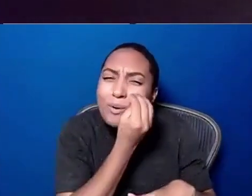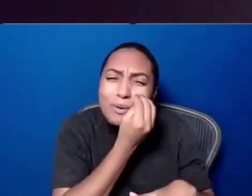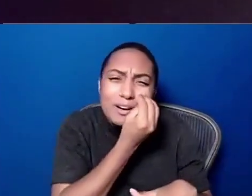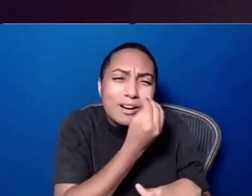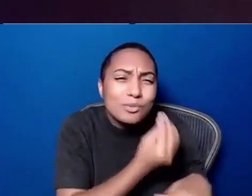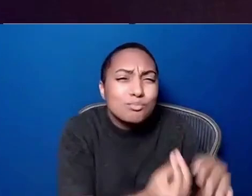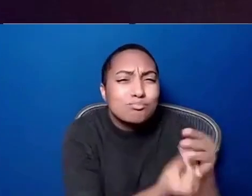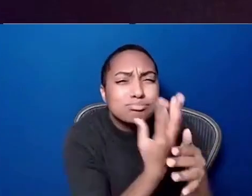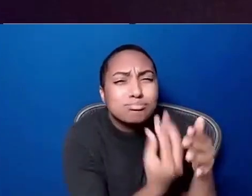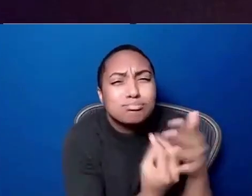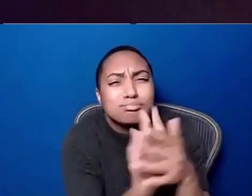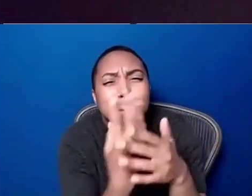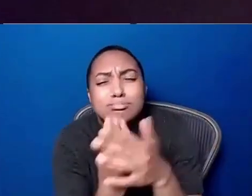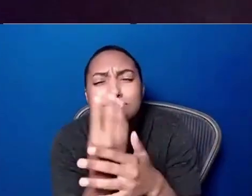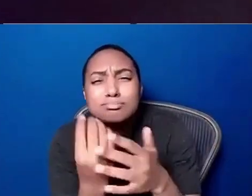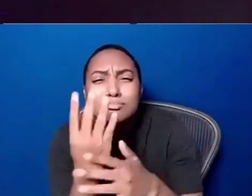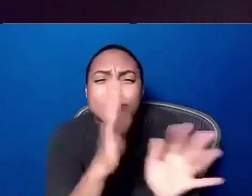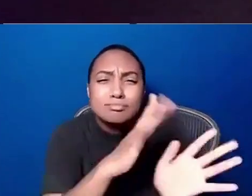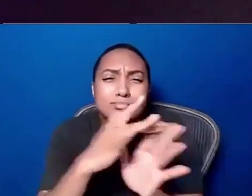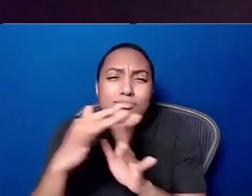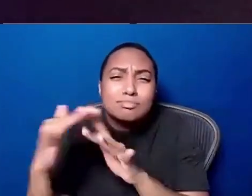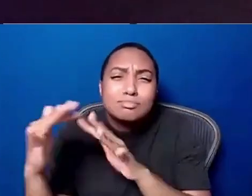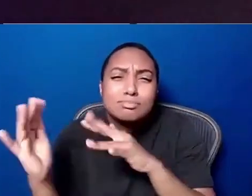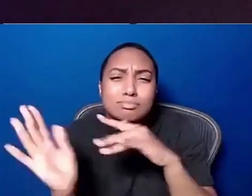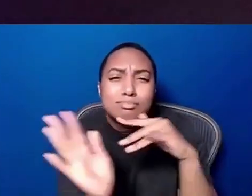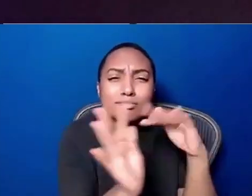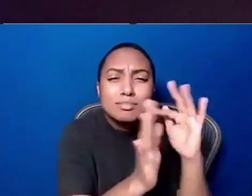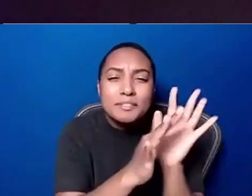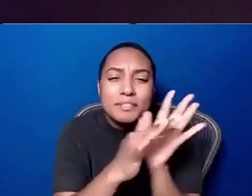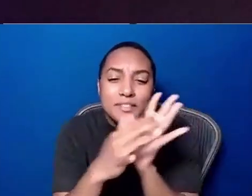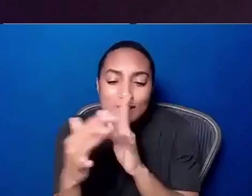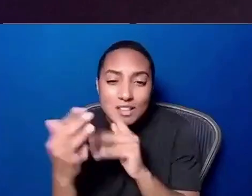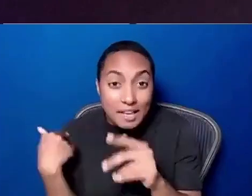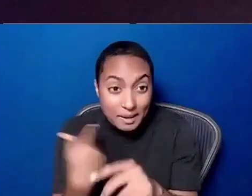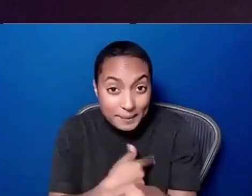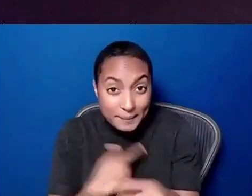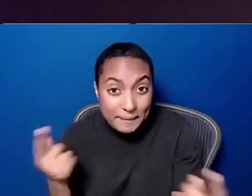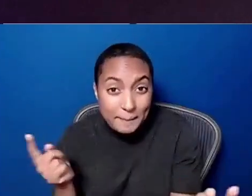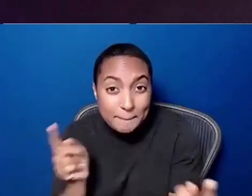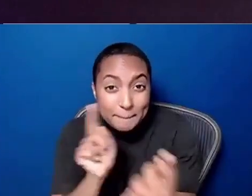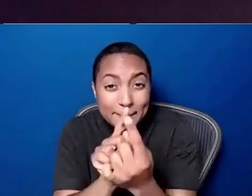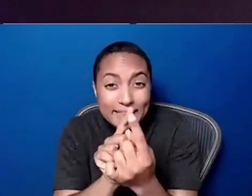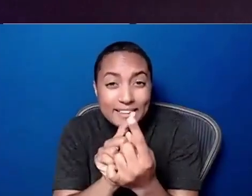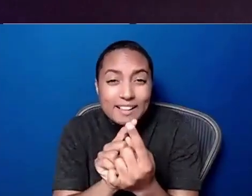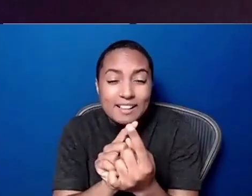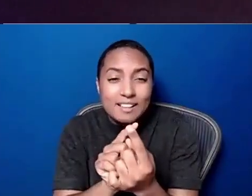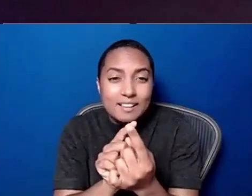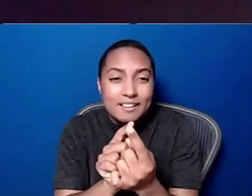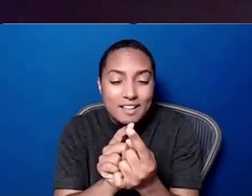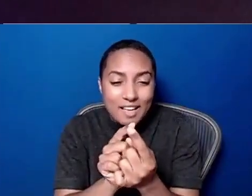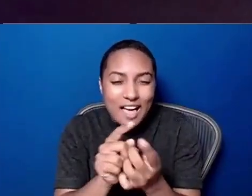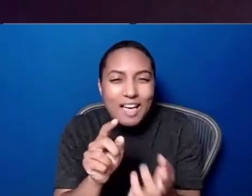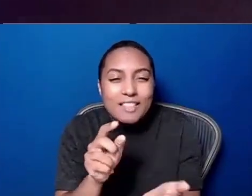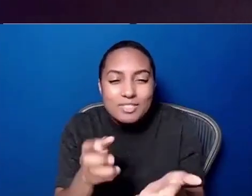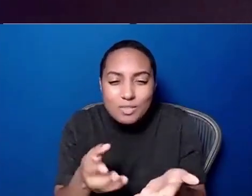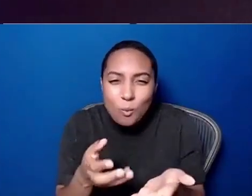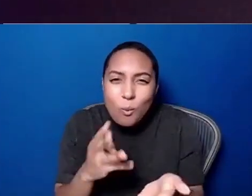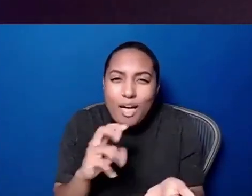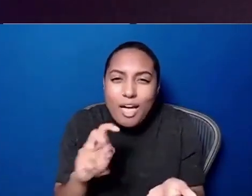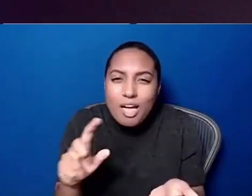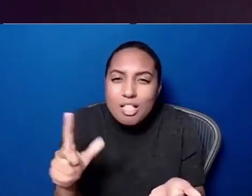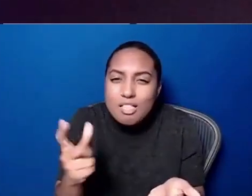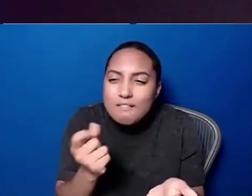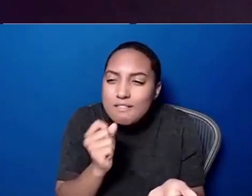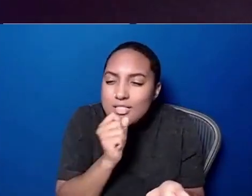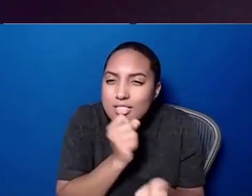Where we re-up at the well of love and then rise.